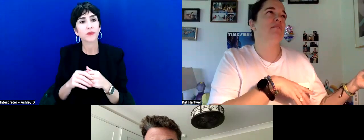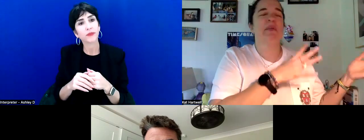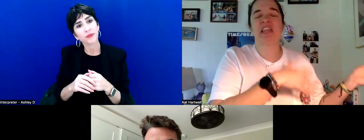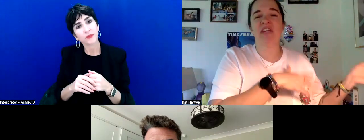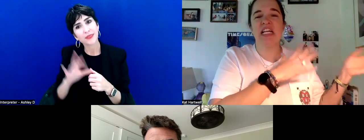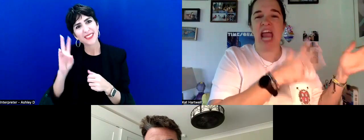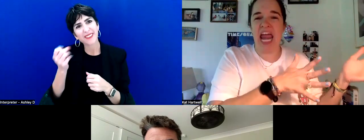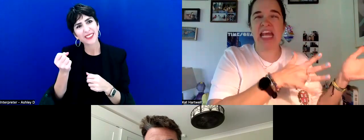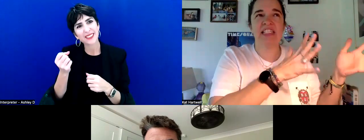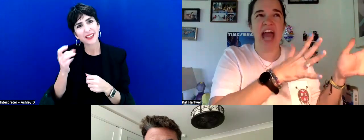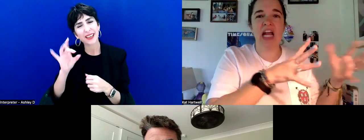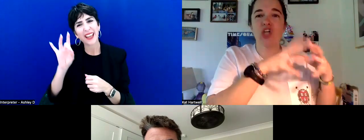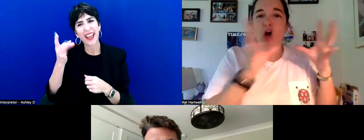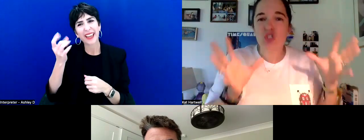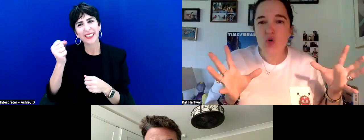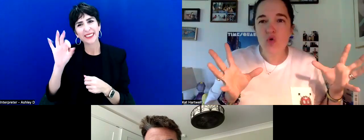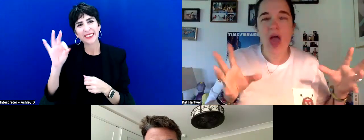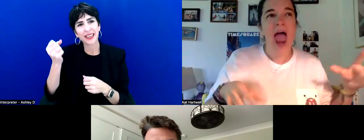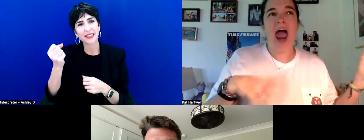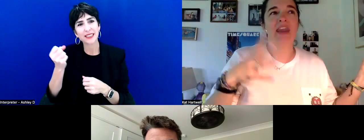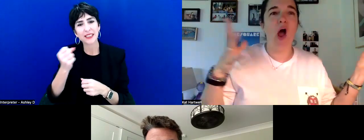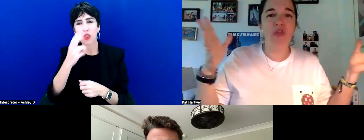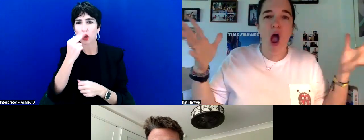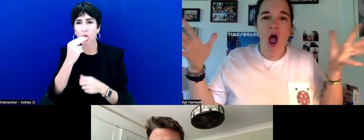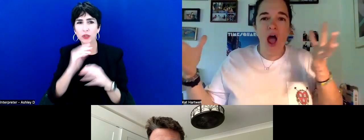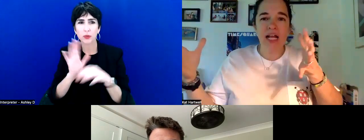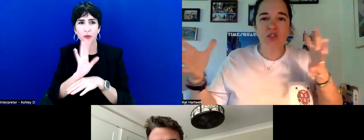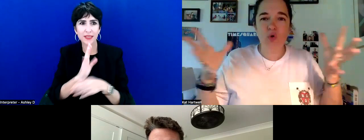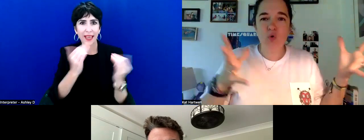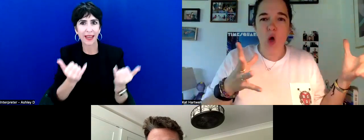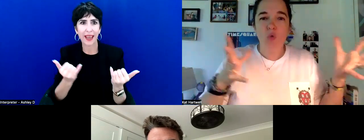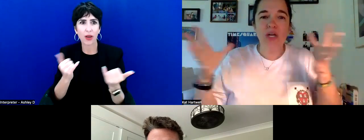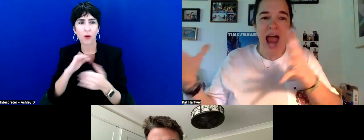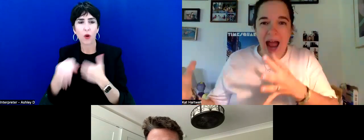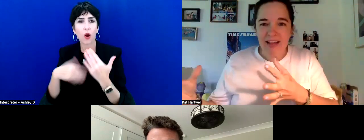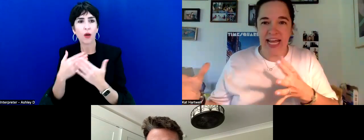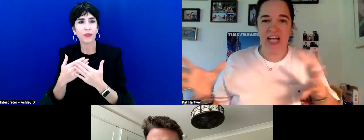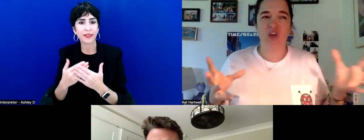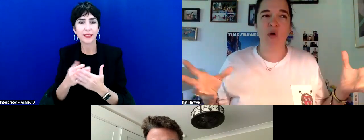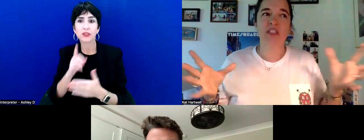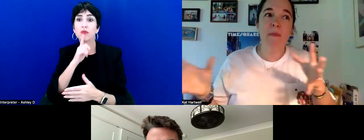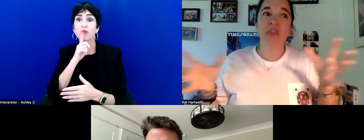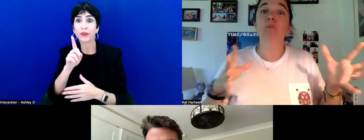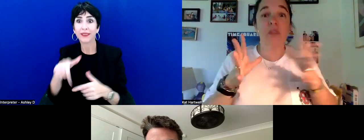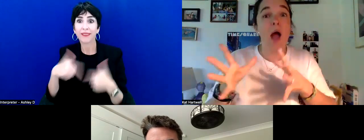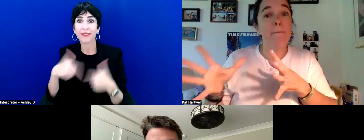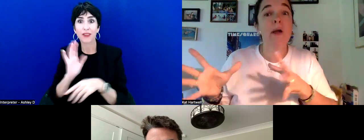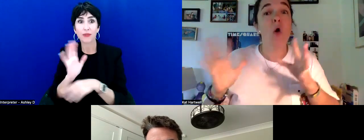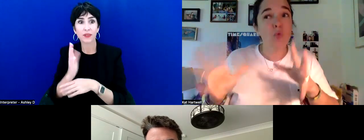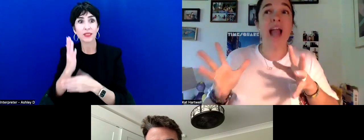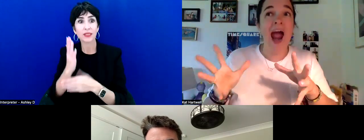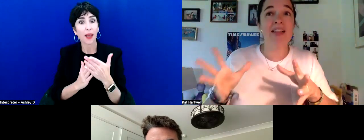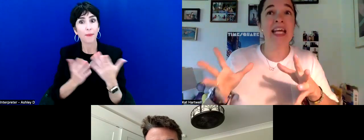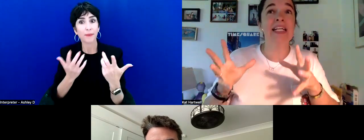70, maybe 70, 80, 90 cartoon, and now they're all into reality. So